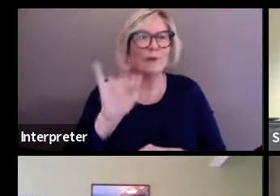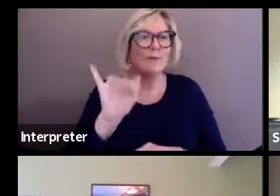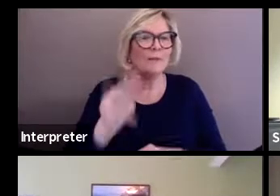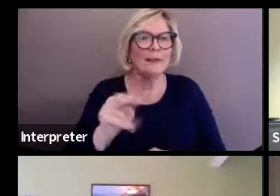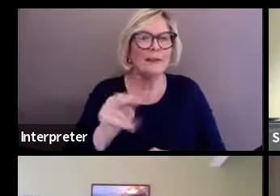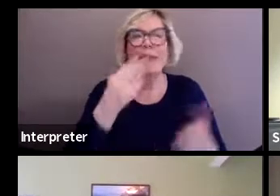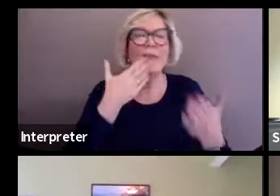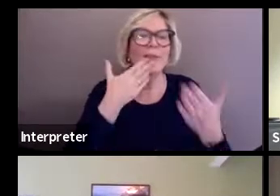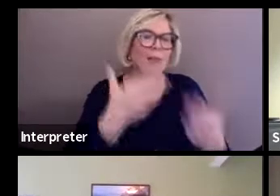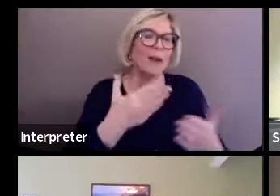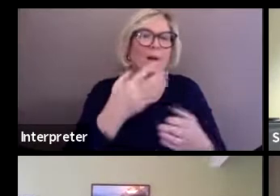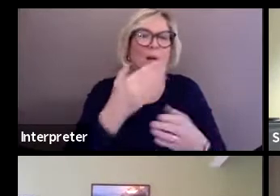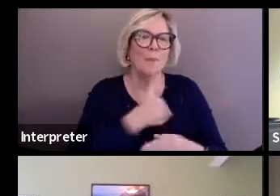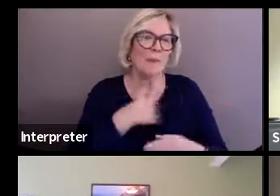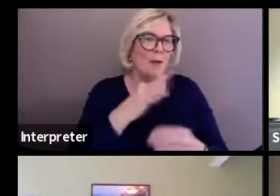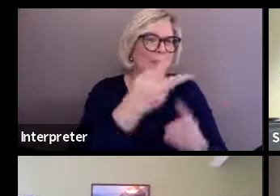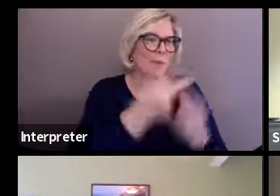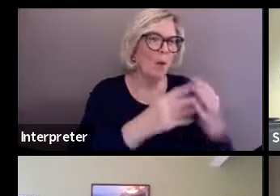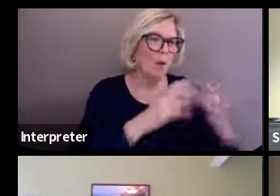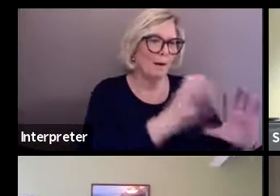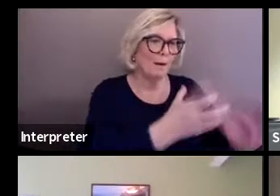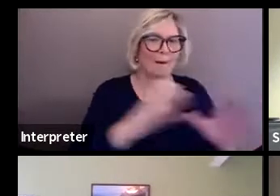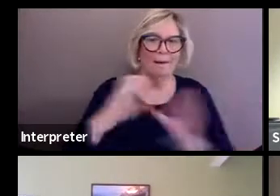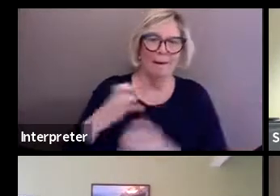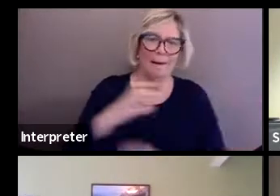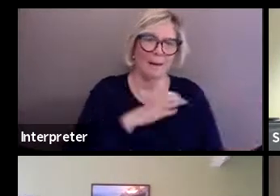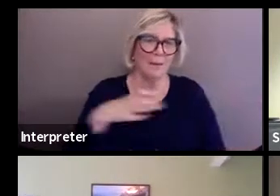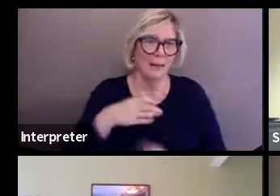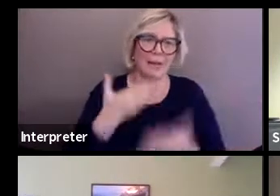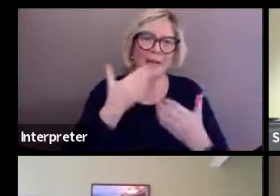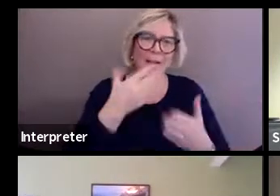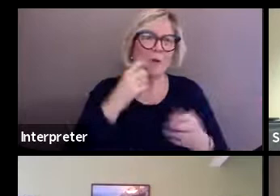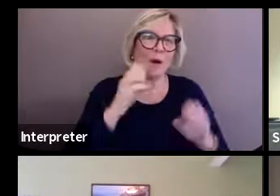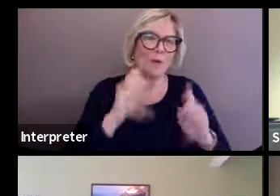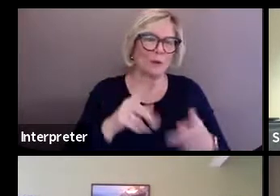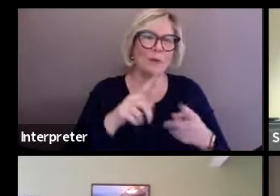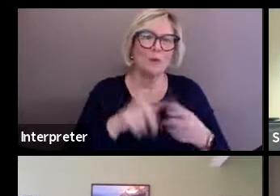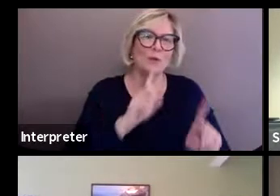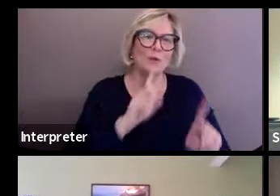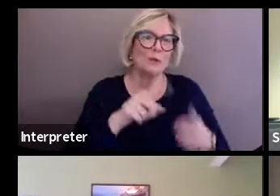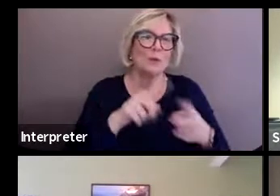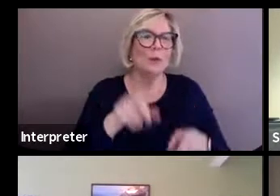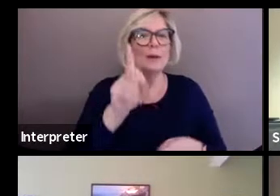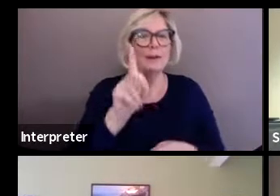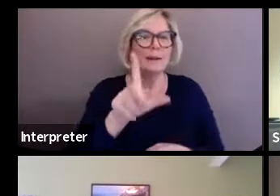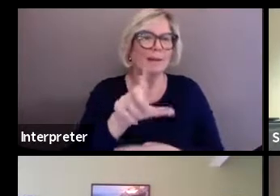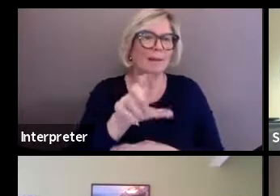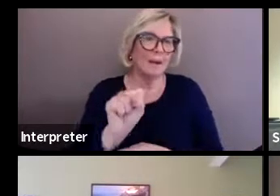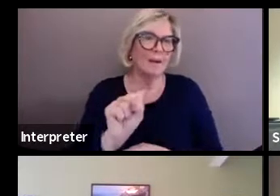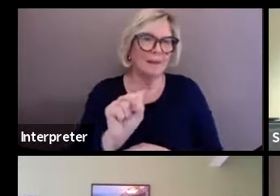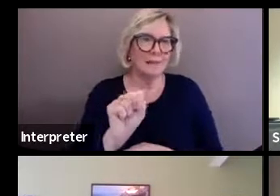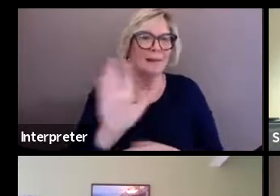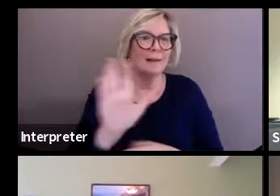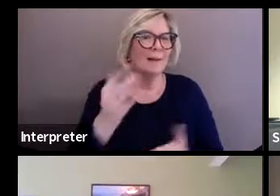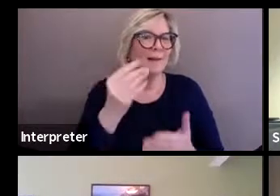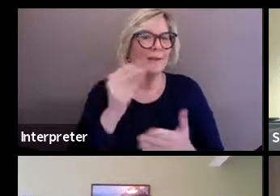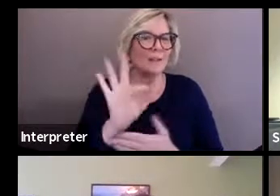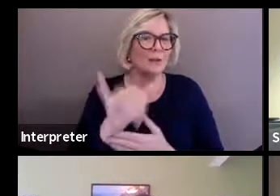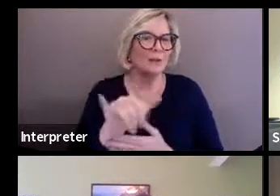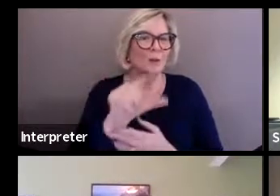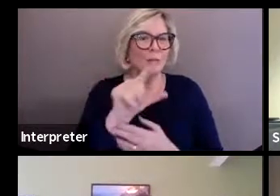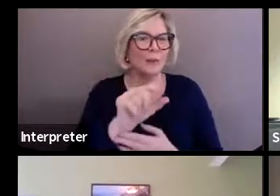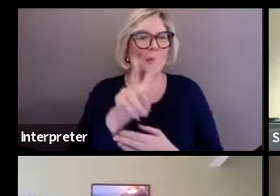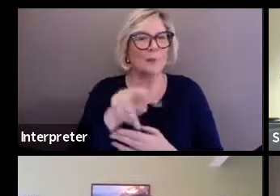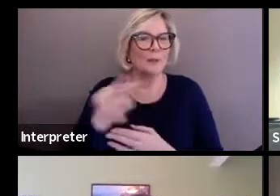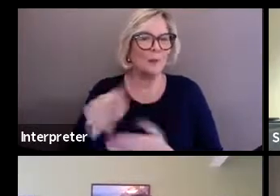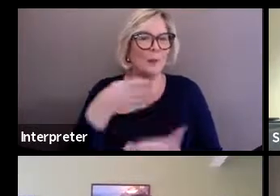the both committees. We thank you for this opportunity to respond to the Department of Legislative Services fiscal year 2022